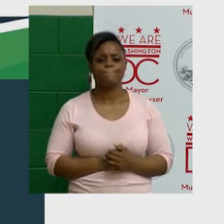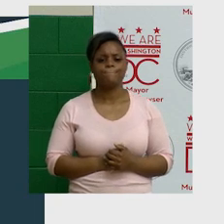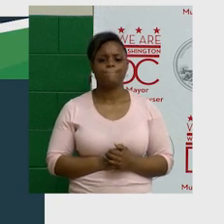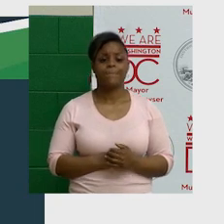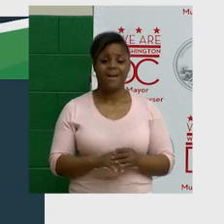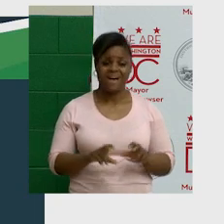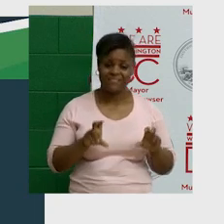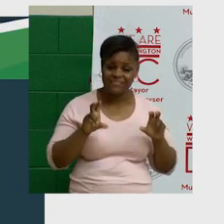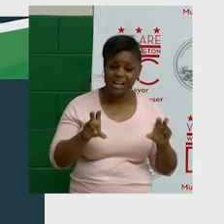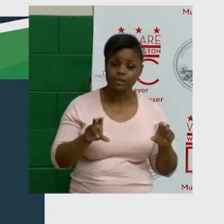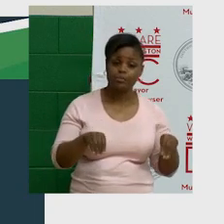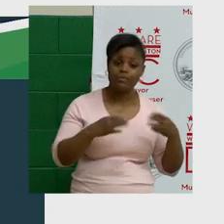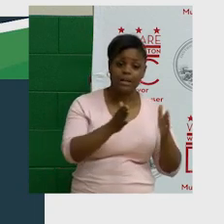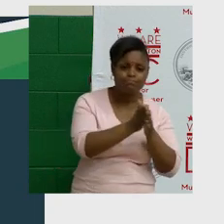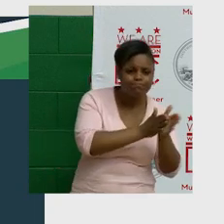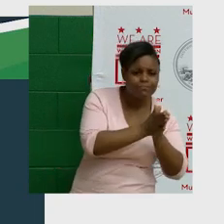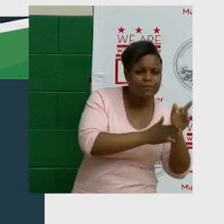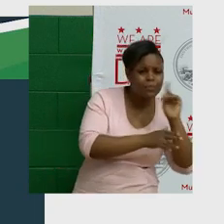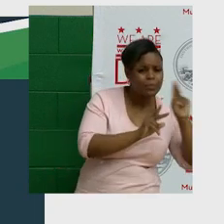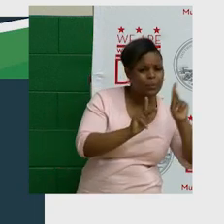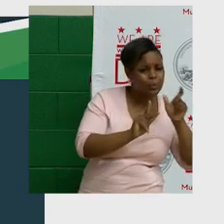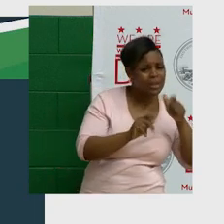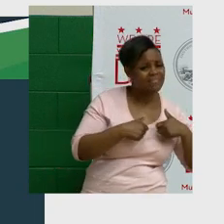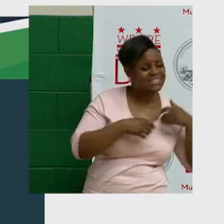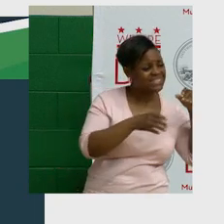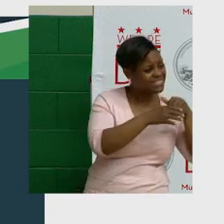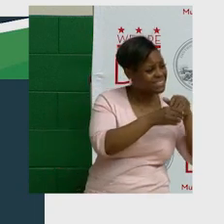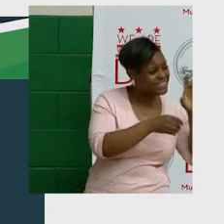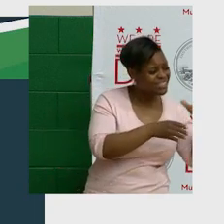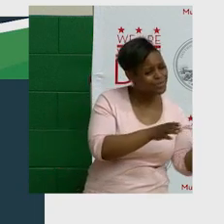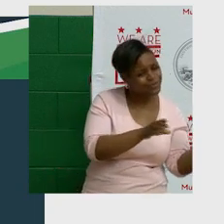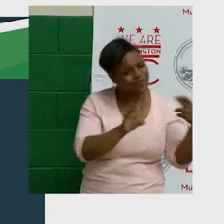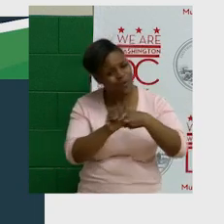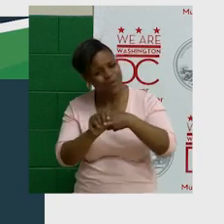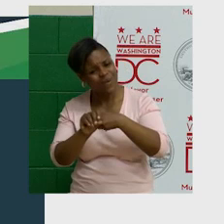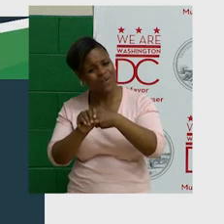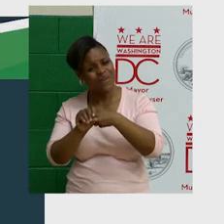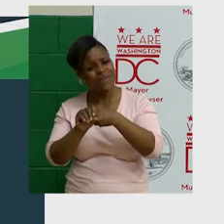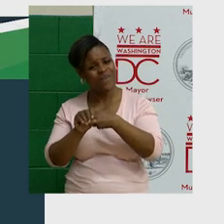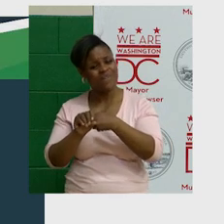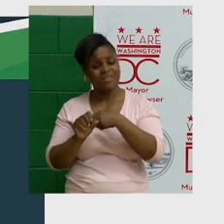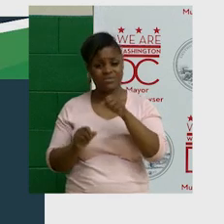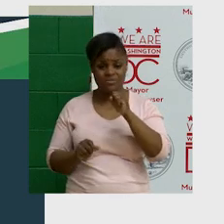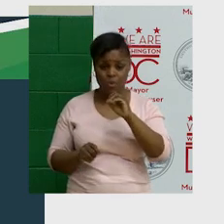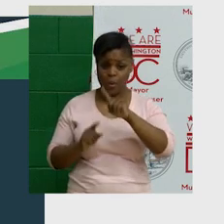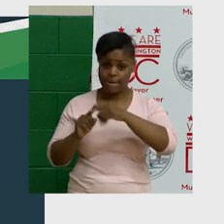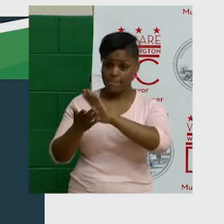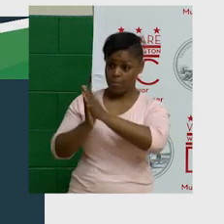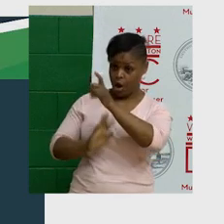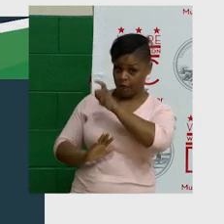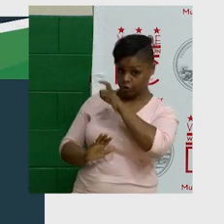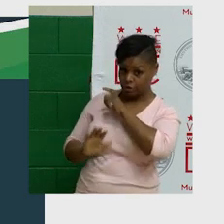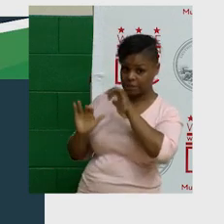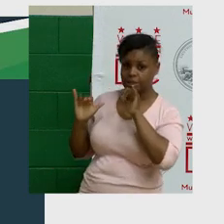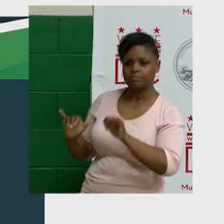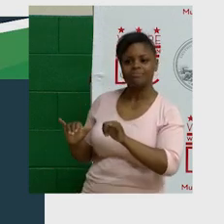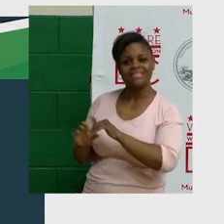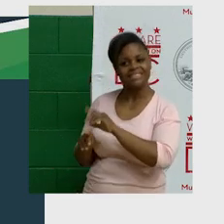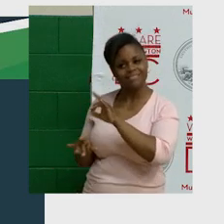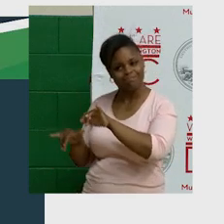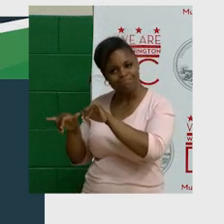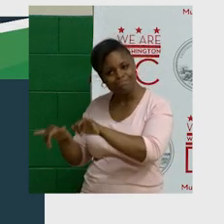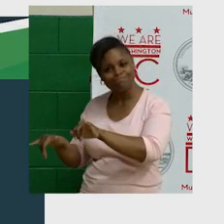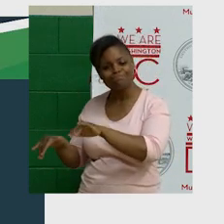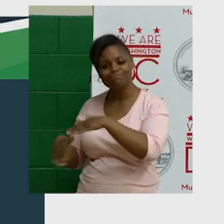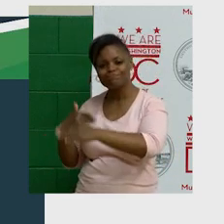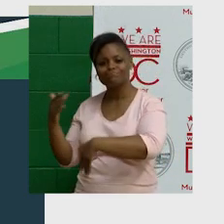incentives for people who live in DC to join the MPD, and once they come here, to actually stay in DC once they were an officer. And then